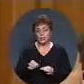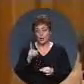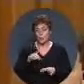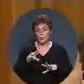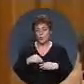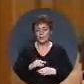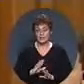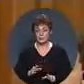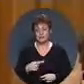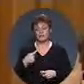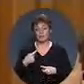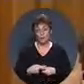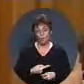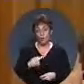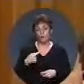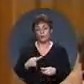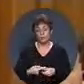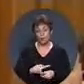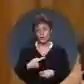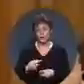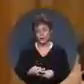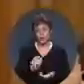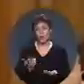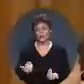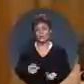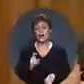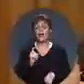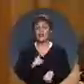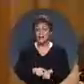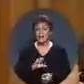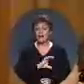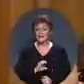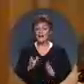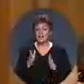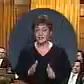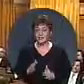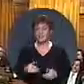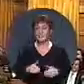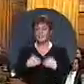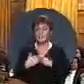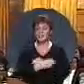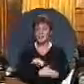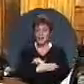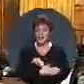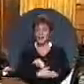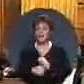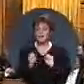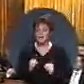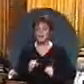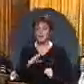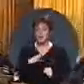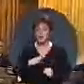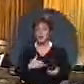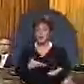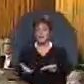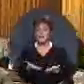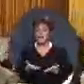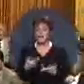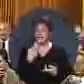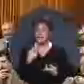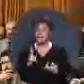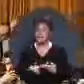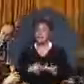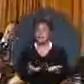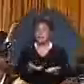Speaker. When can rural Canadians expect to see their mail service restored? The Honourable the Minister of